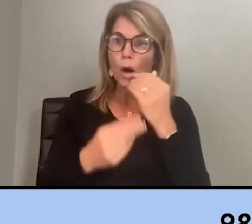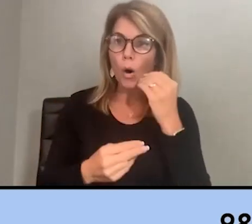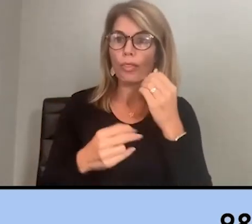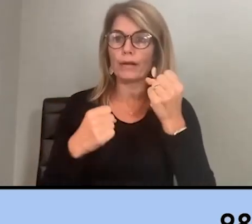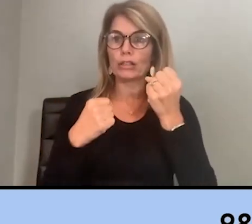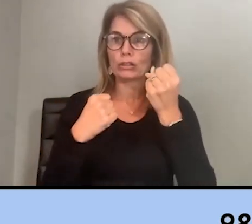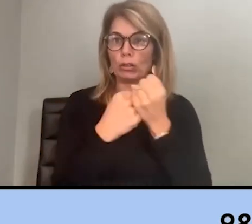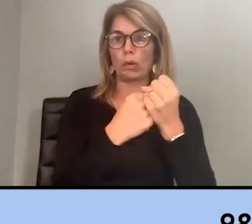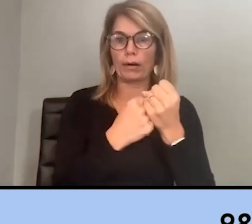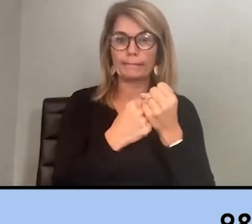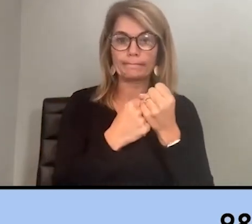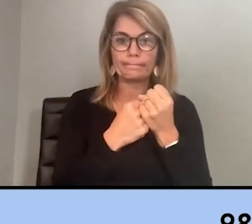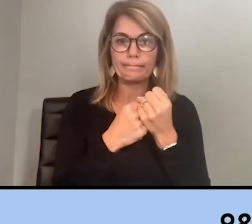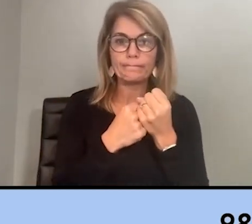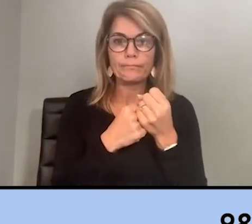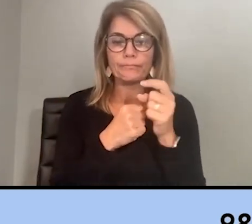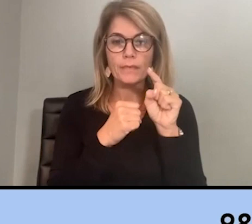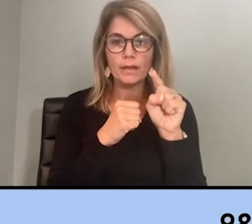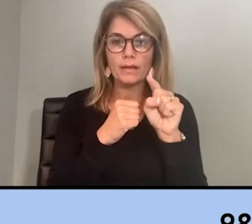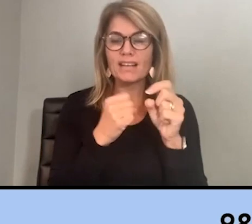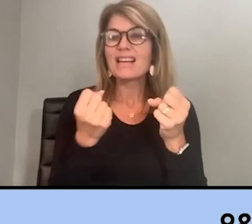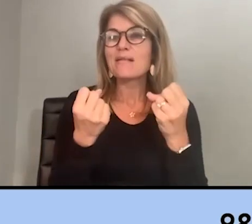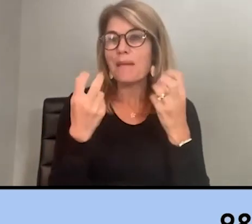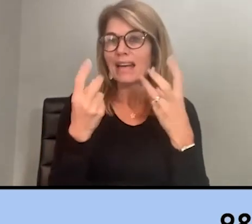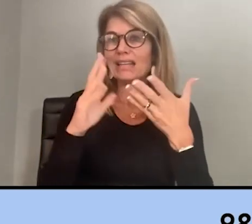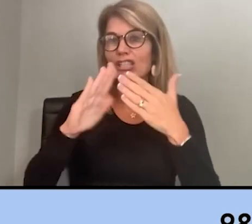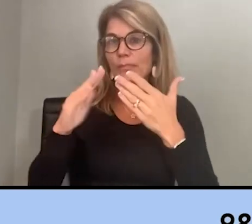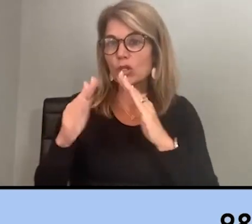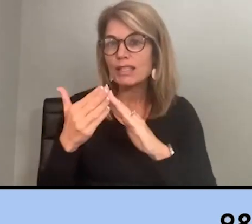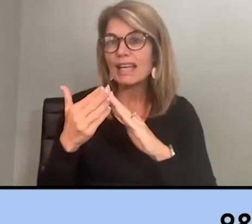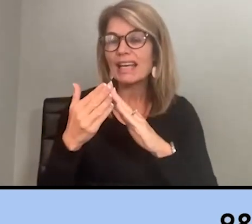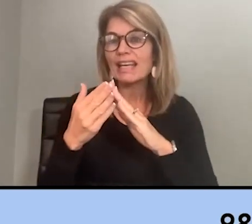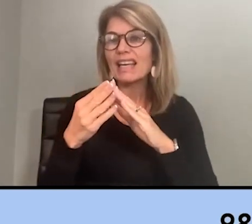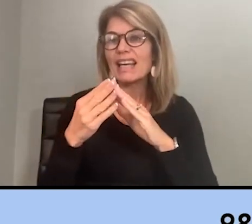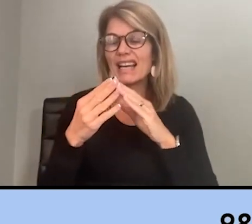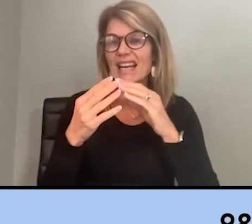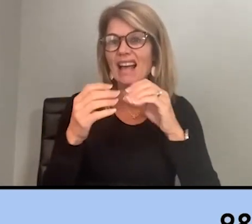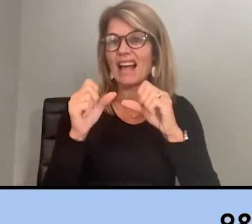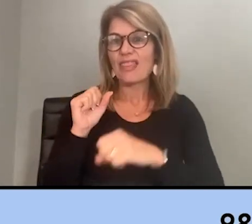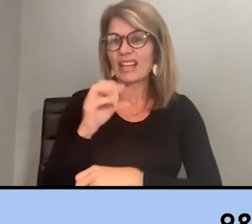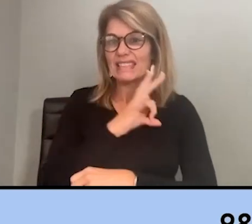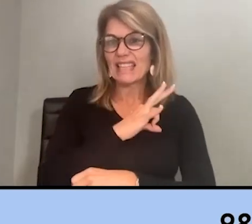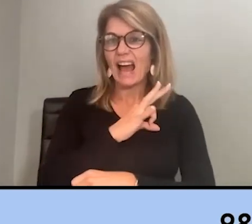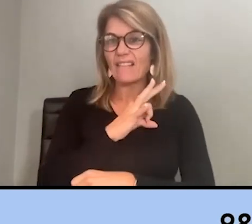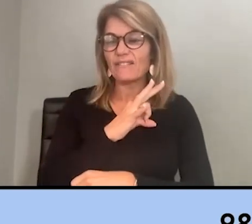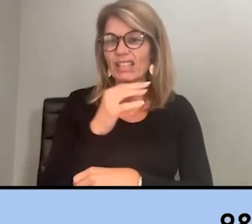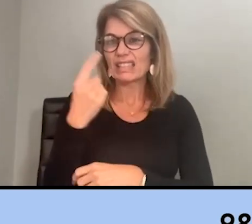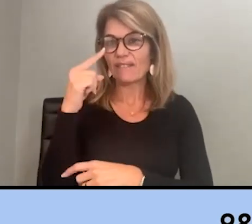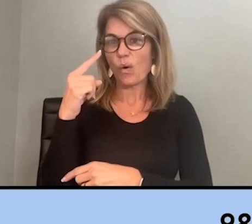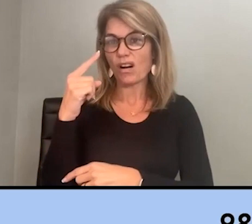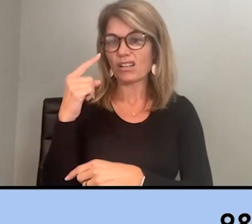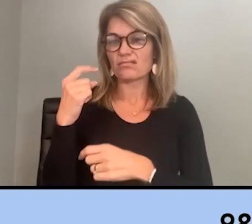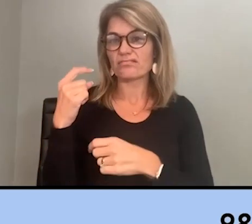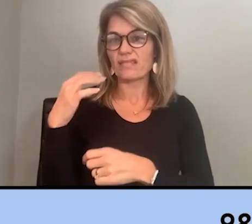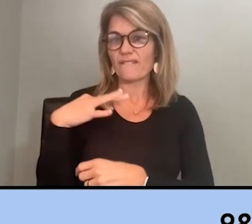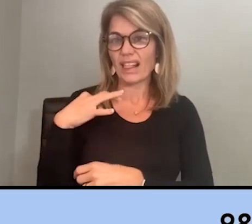referenced, was in many communities staffed primarily by volunteers. And we've really tried to infuse enough funding